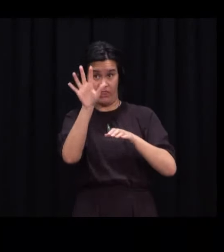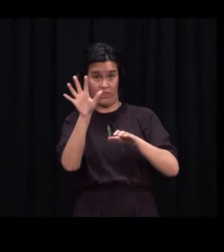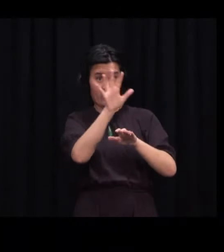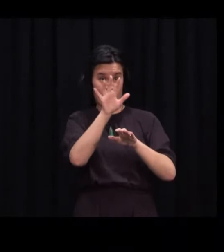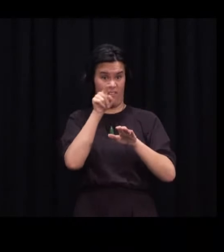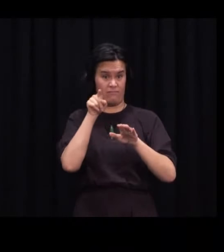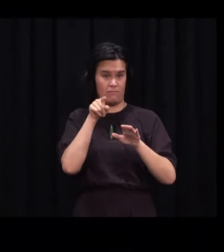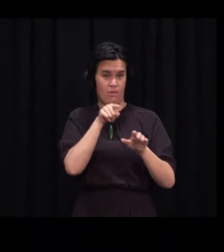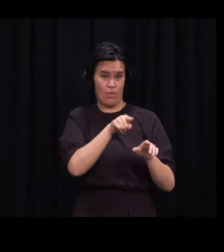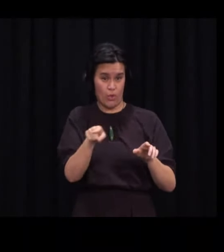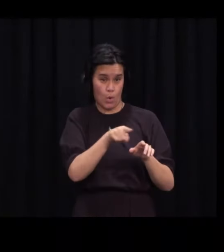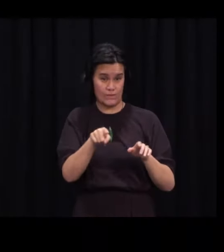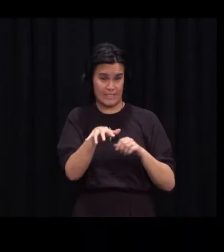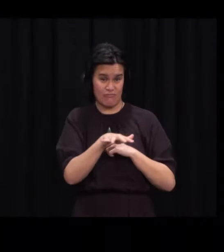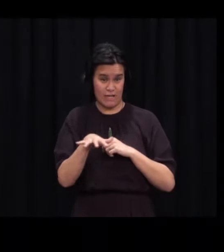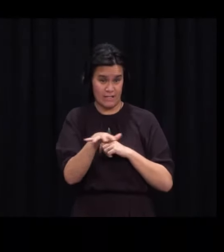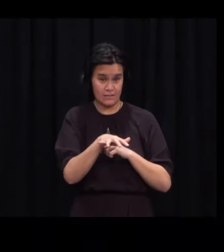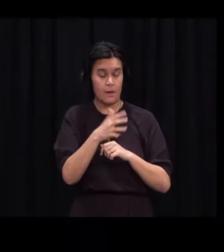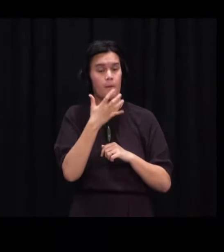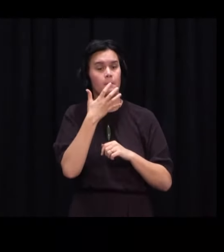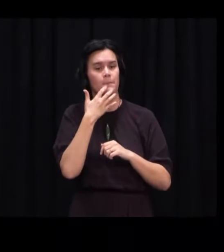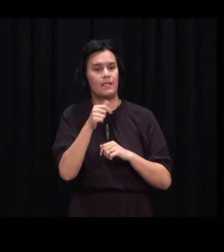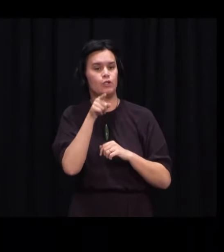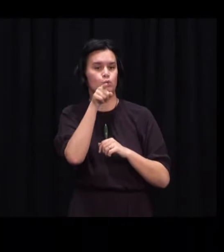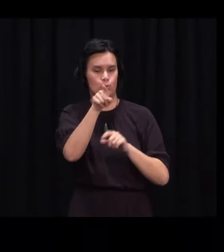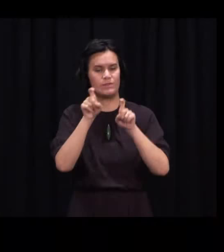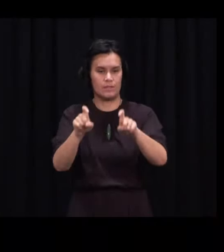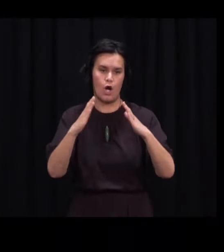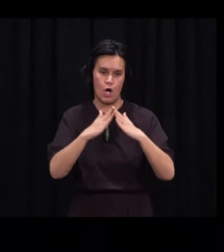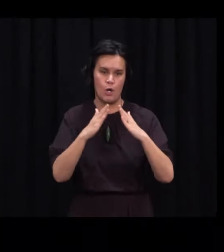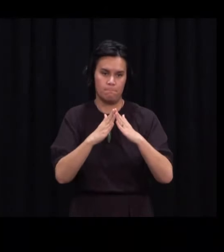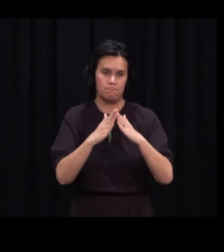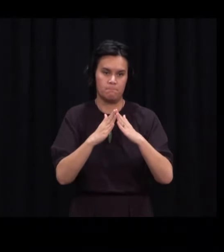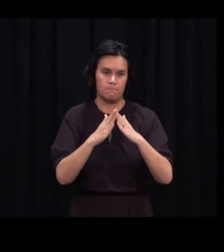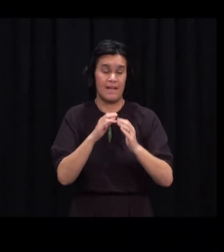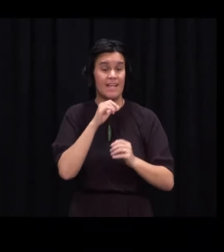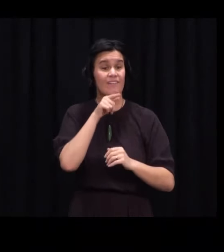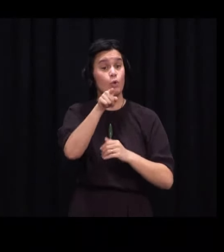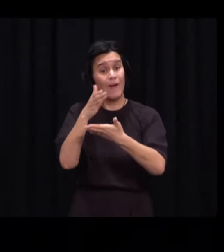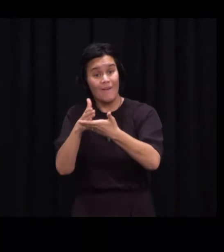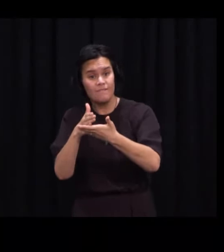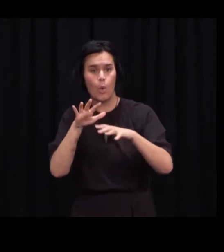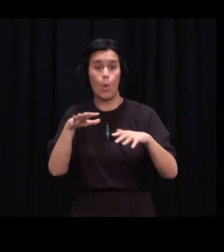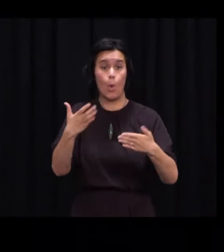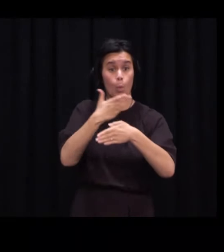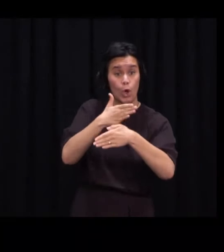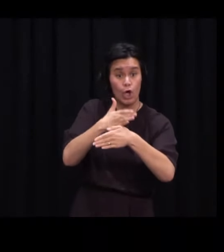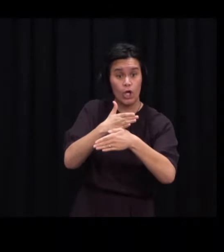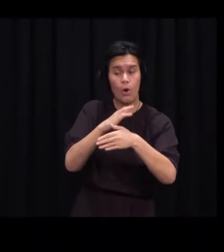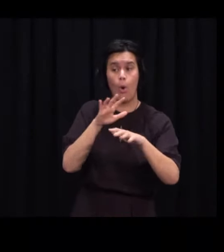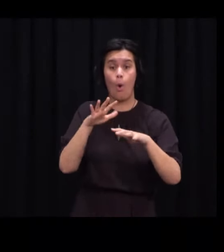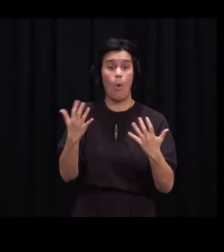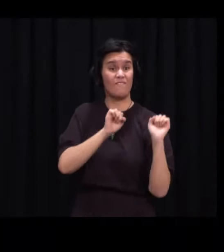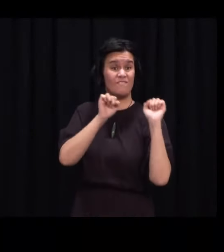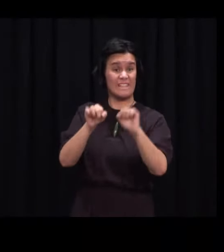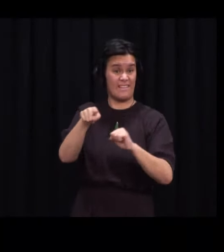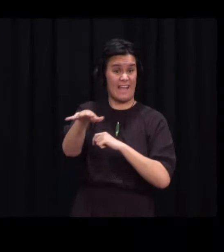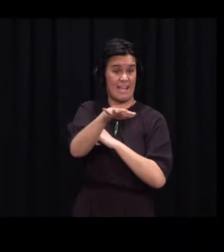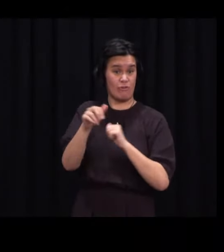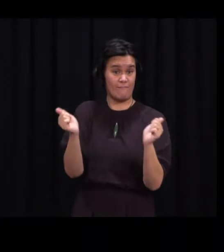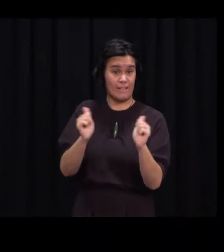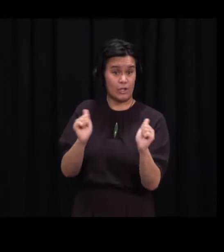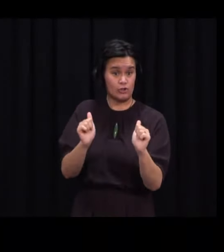again, who live in that region or who work there or who have indeed visited it since the 8th of September to